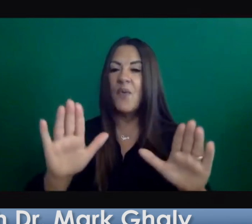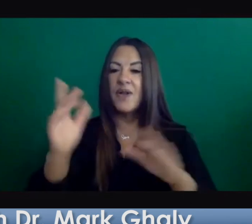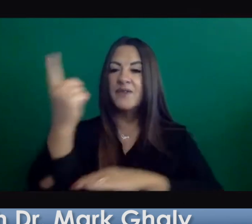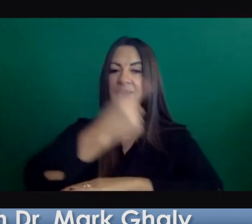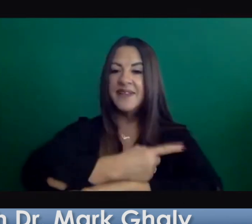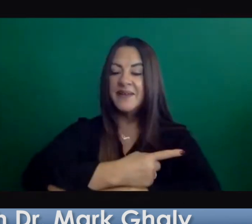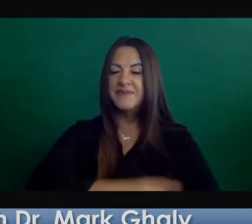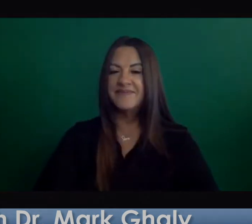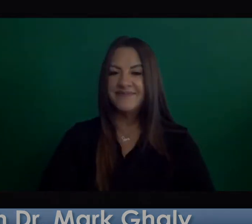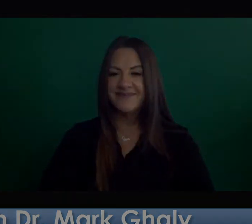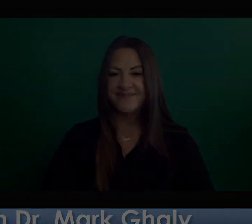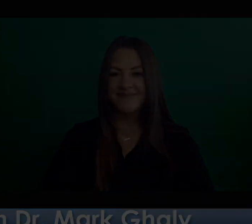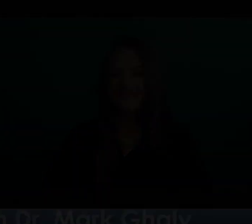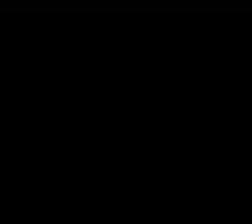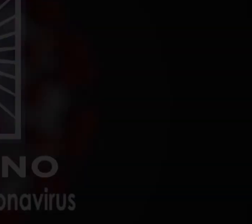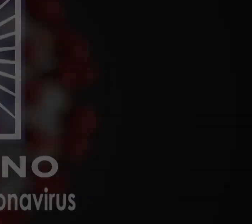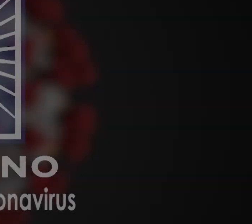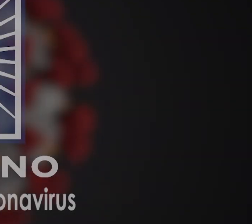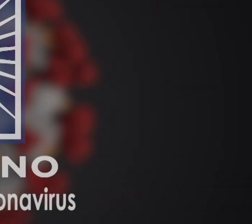of your afternoon.